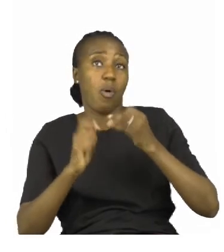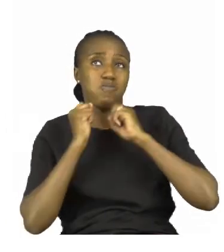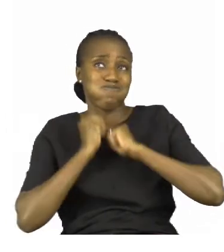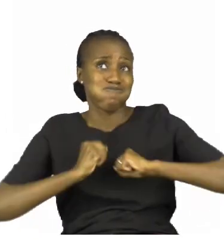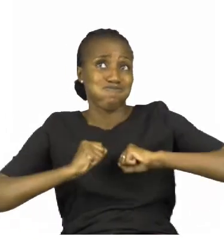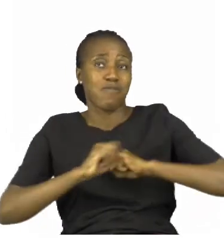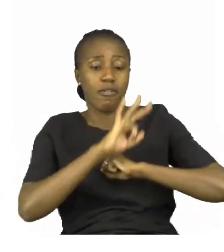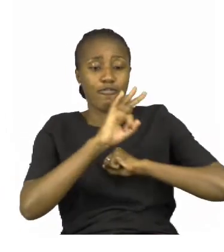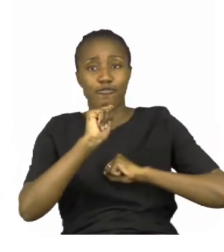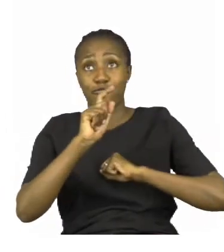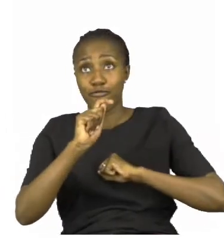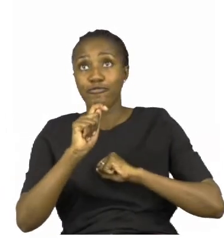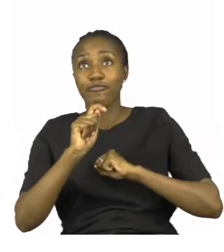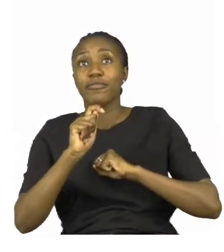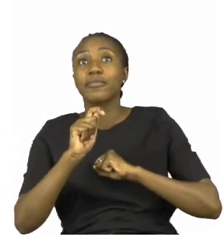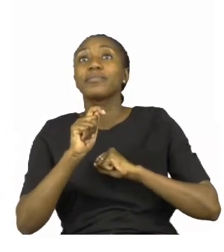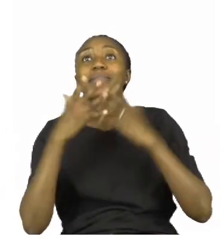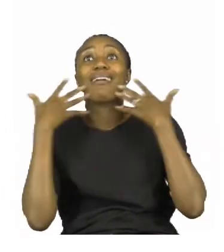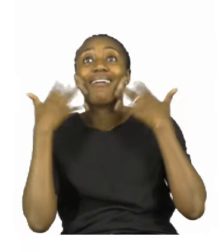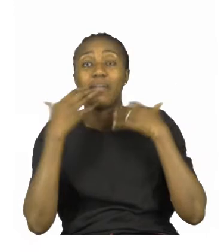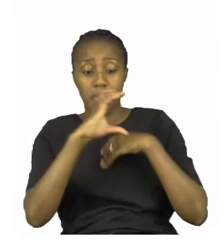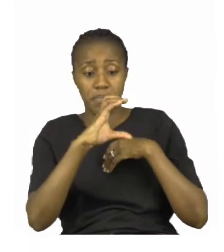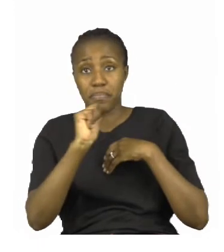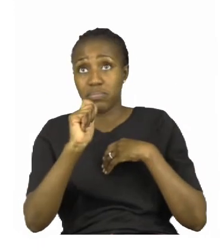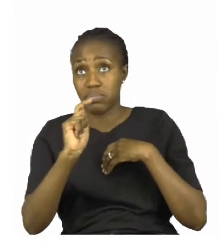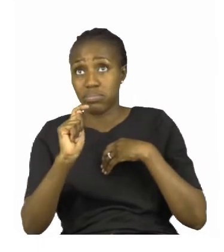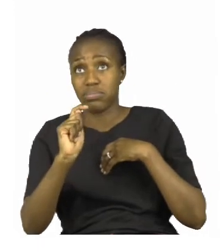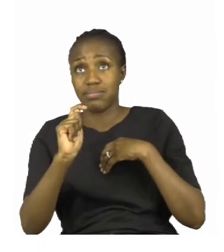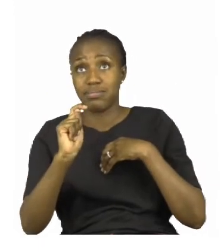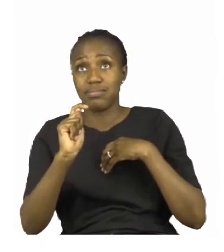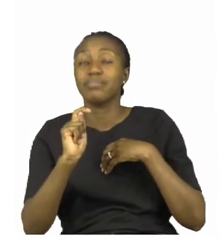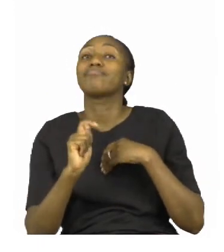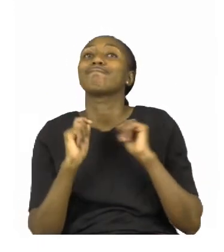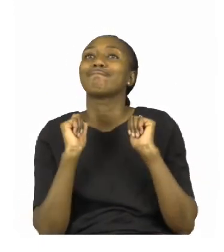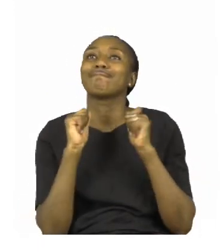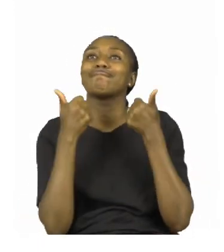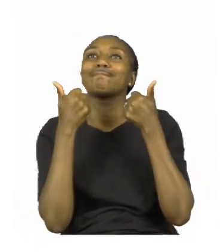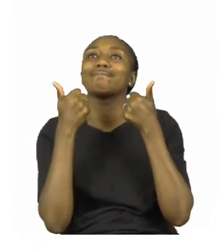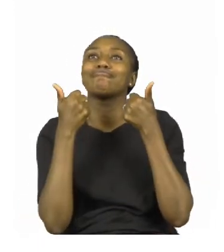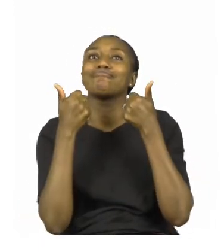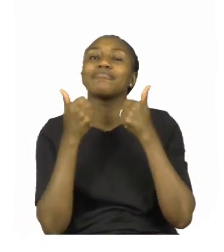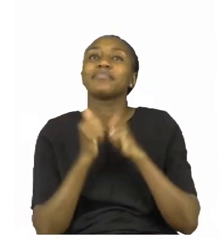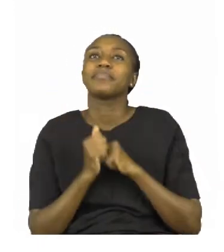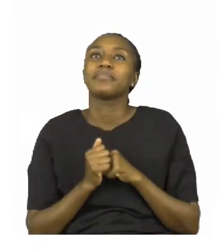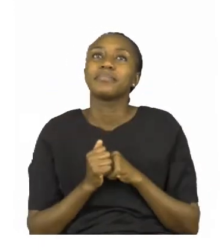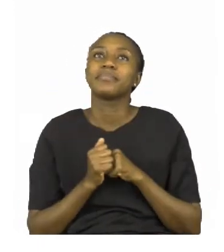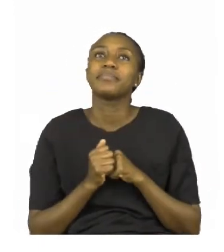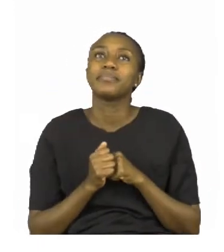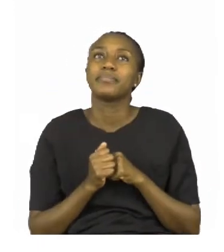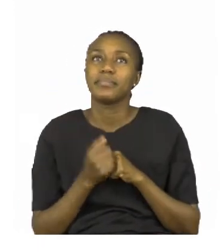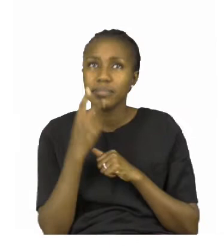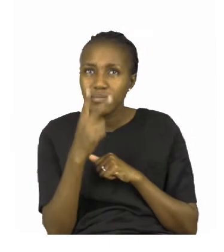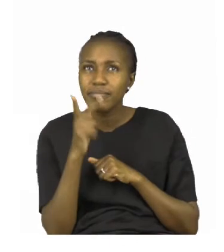Fat and cat. Good job. Now let's try and see if we can